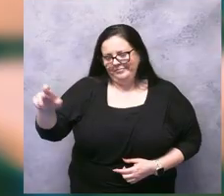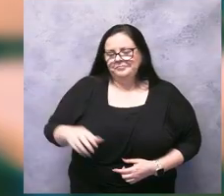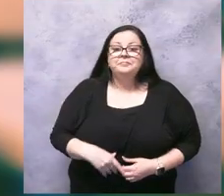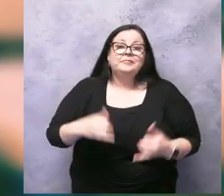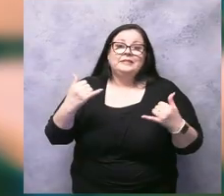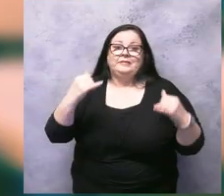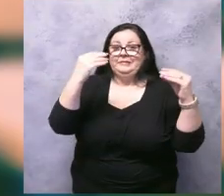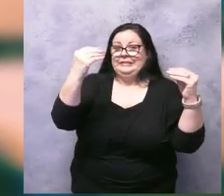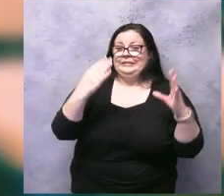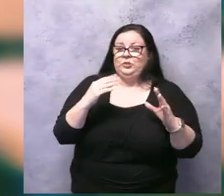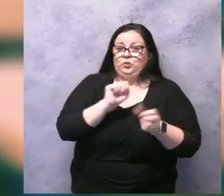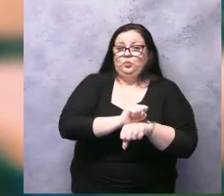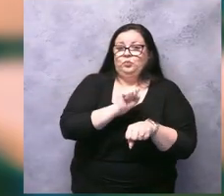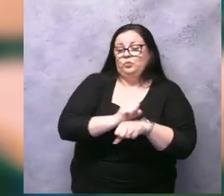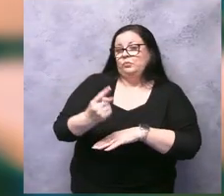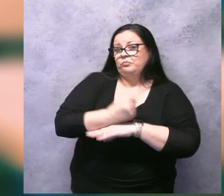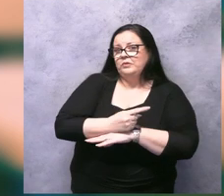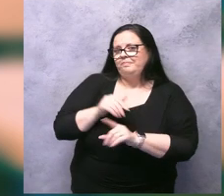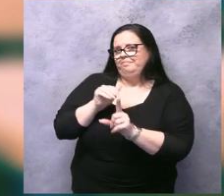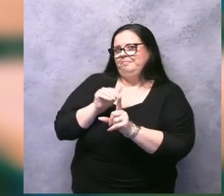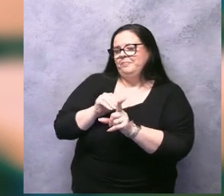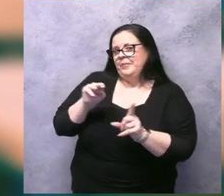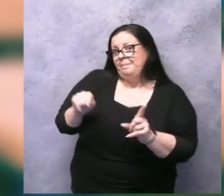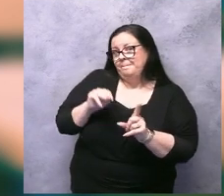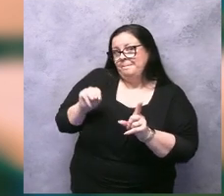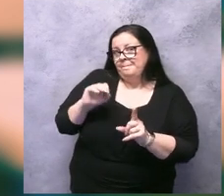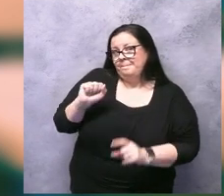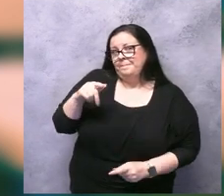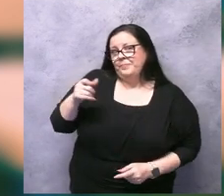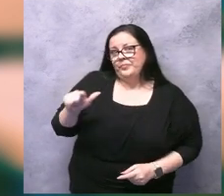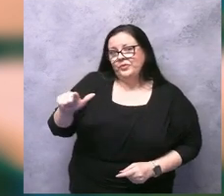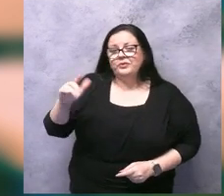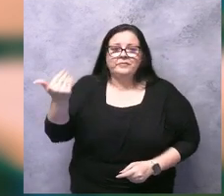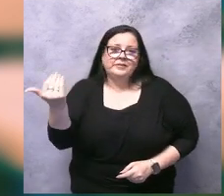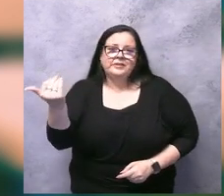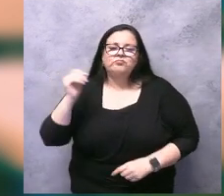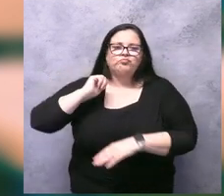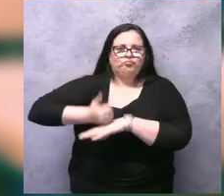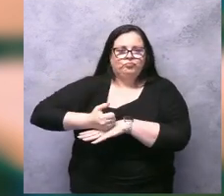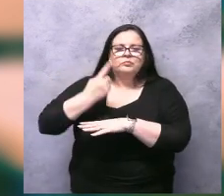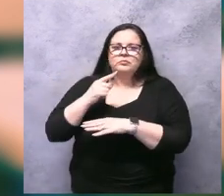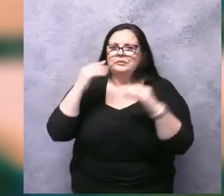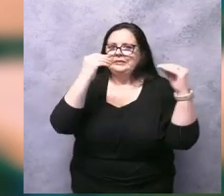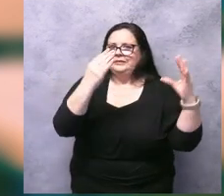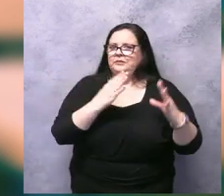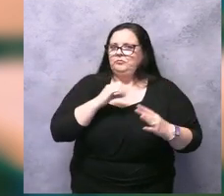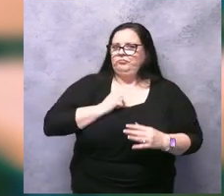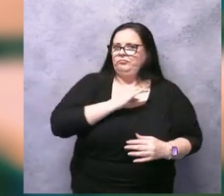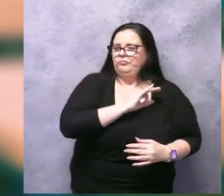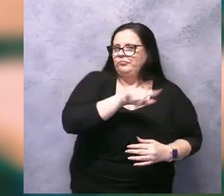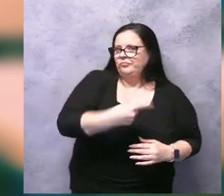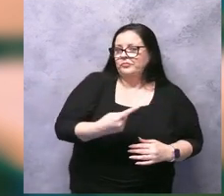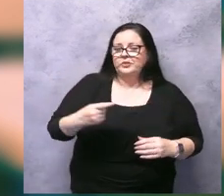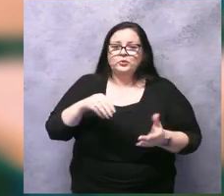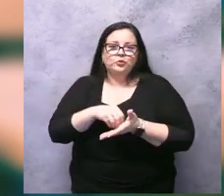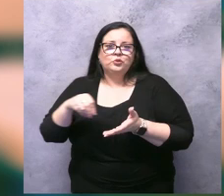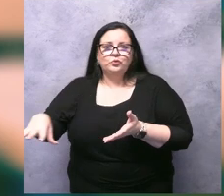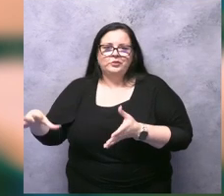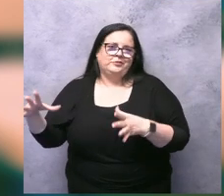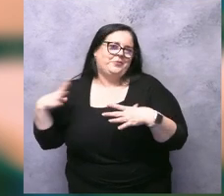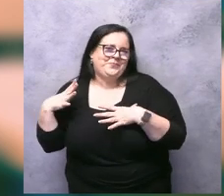Teacher Workday, just a reminder that on Monday, April the 15th, it's designated as a Teacher Workday and a student holiday.